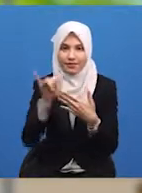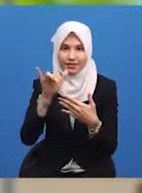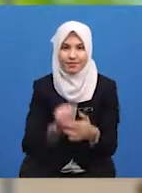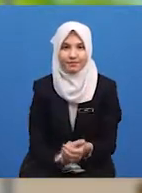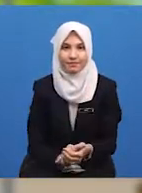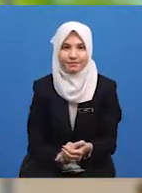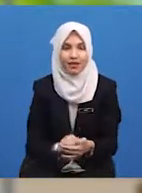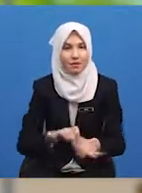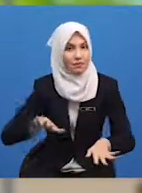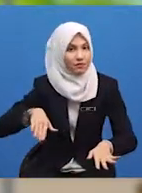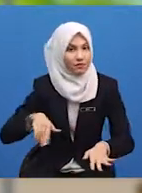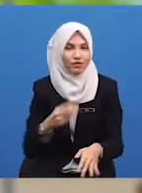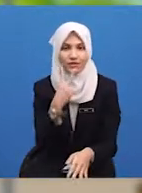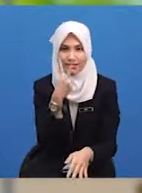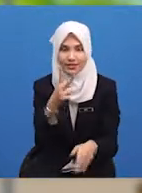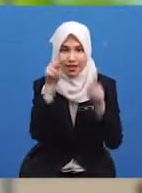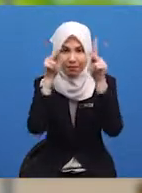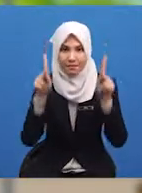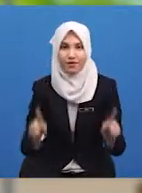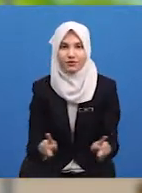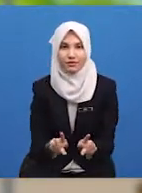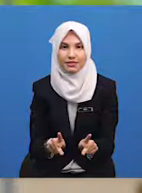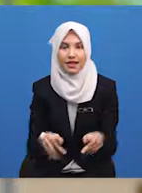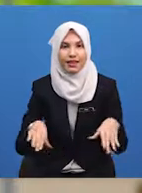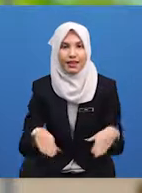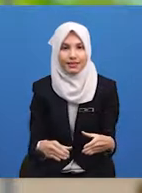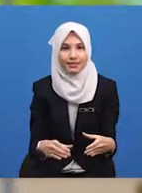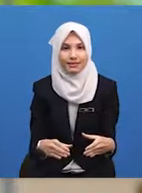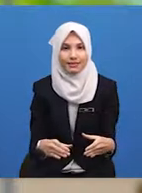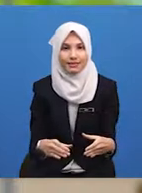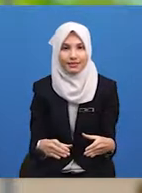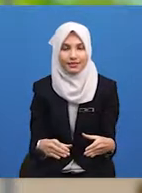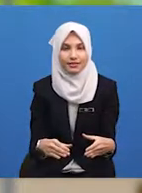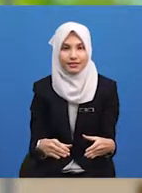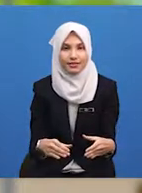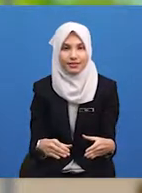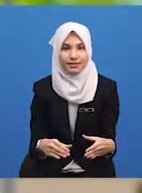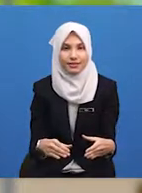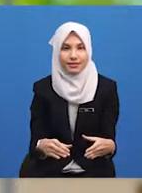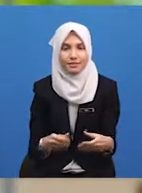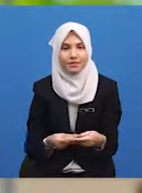But before you see the poster, let's do the preparation activity.